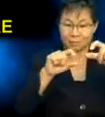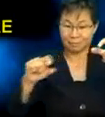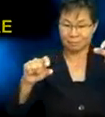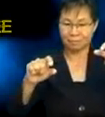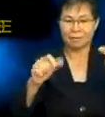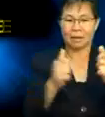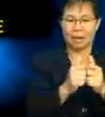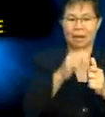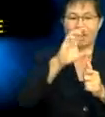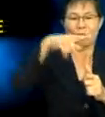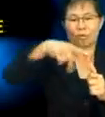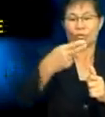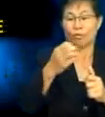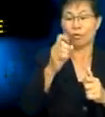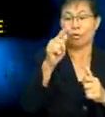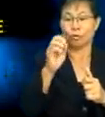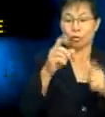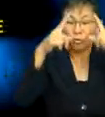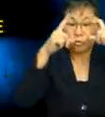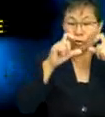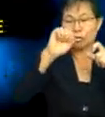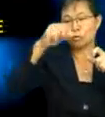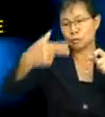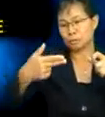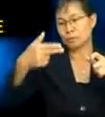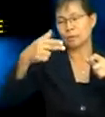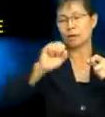and the photosphere.